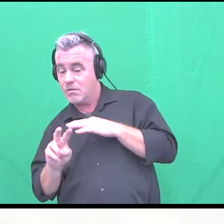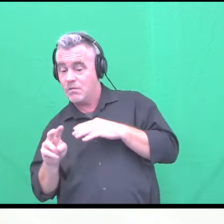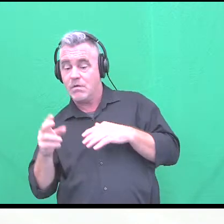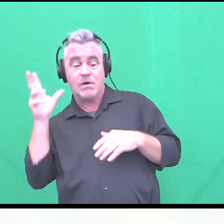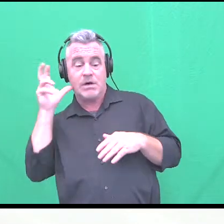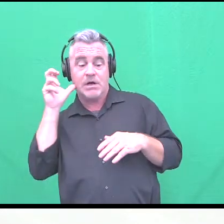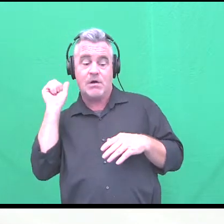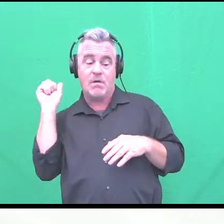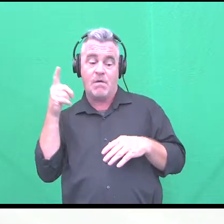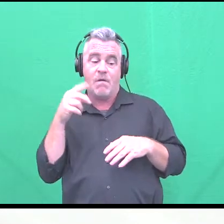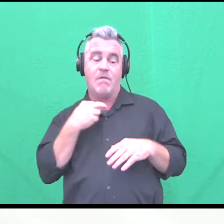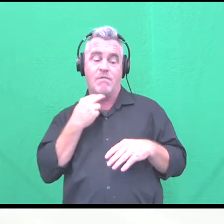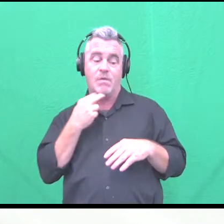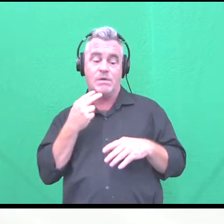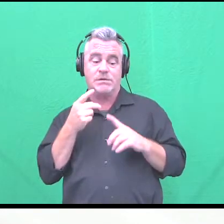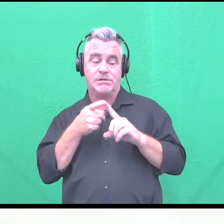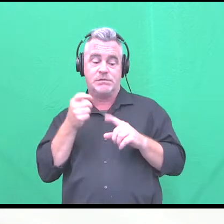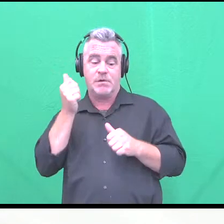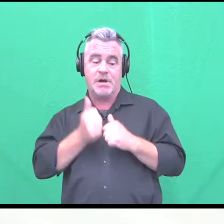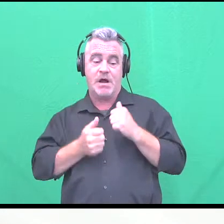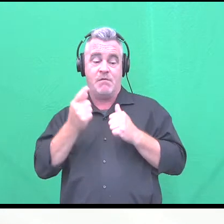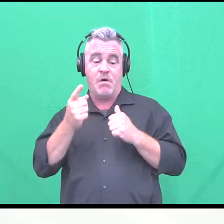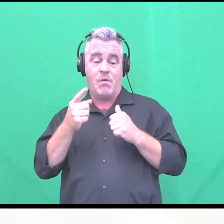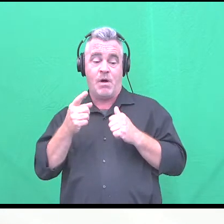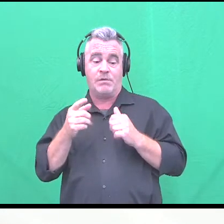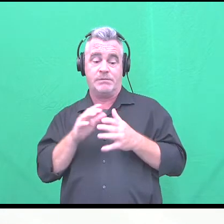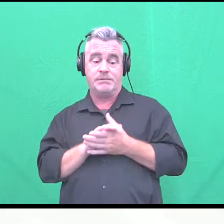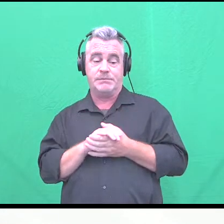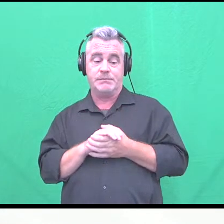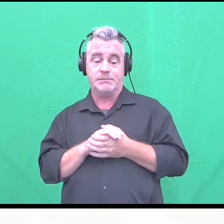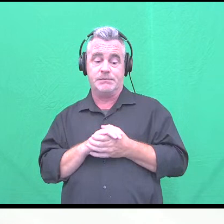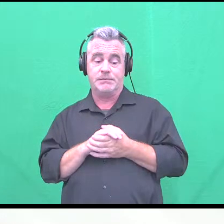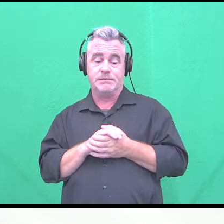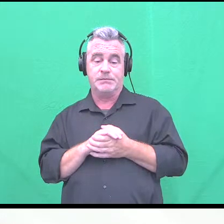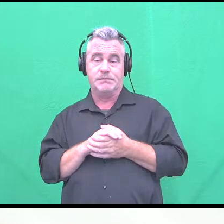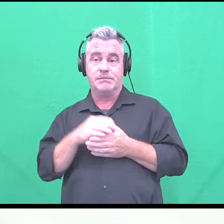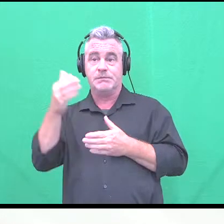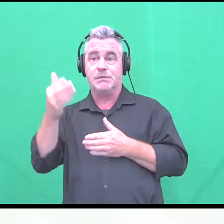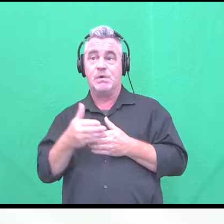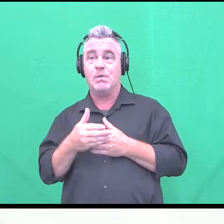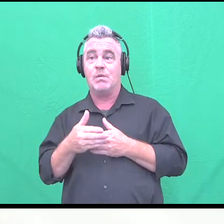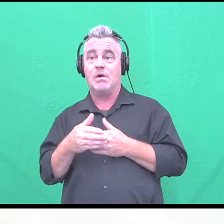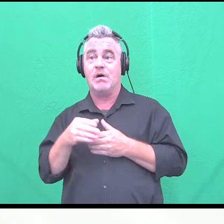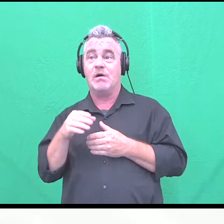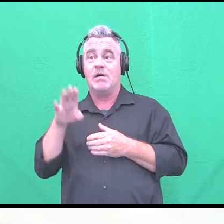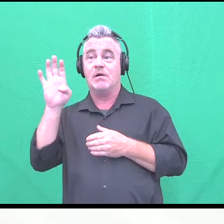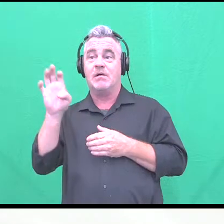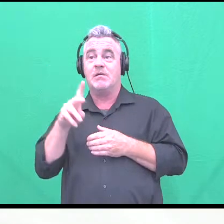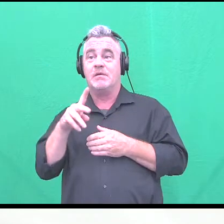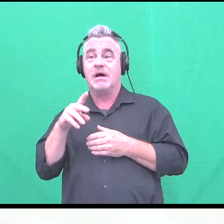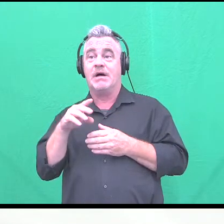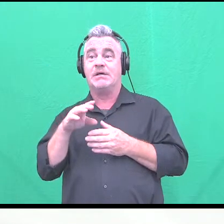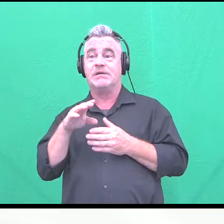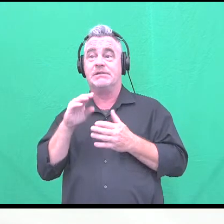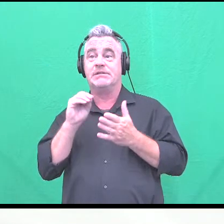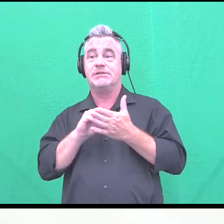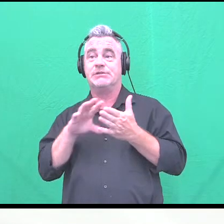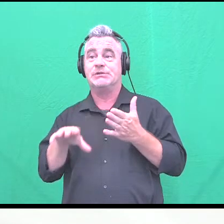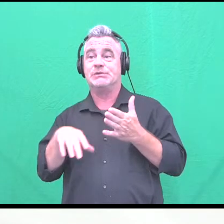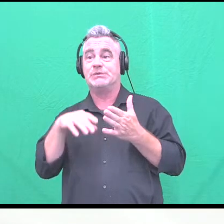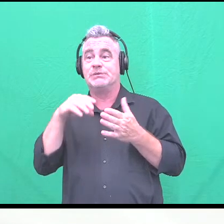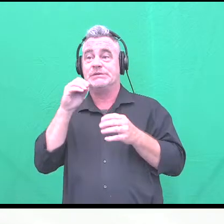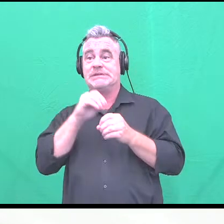voices from everyone. And welcome back to the parents whose children were in the district. This is